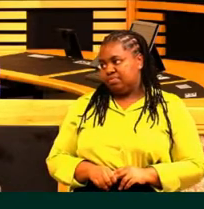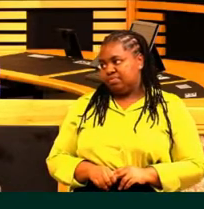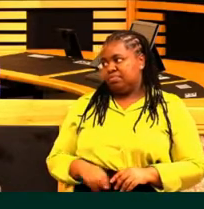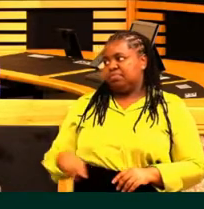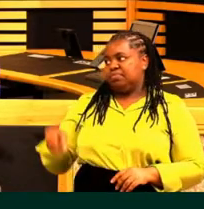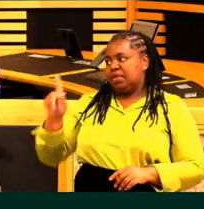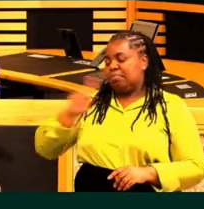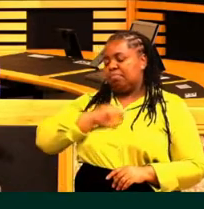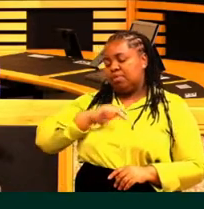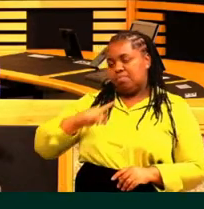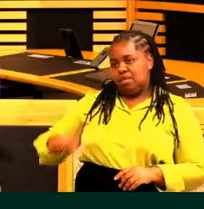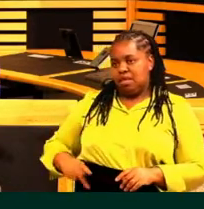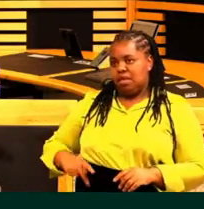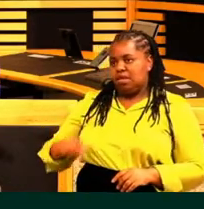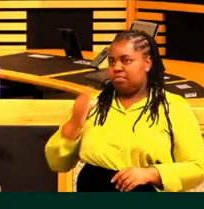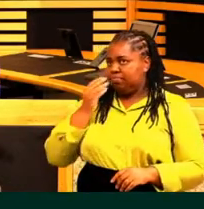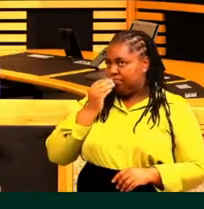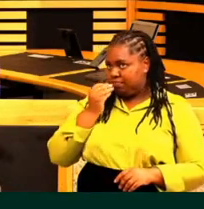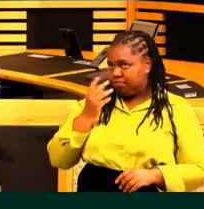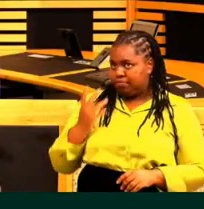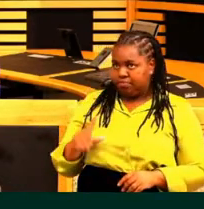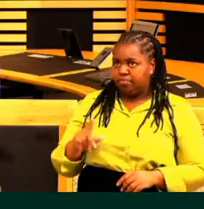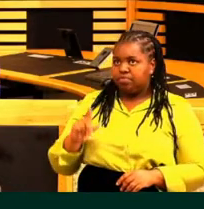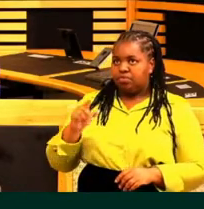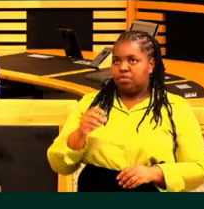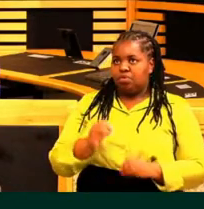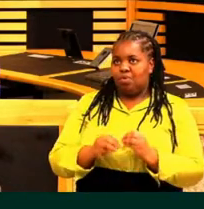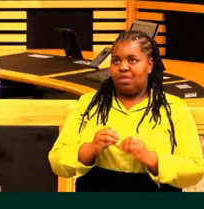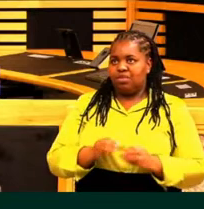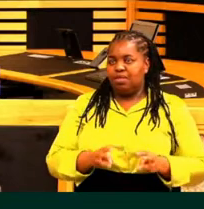stated that because